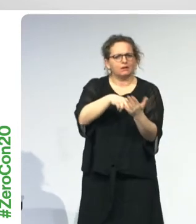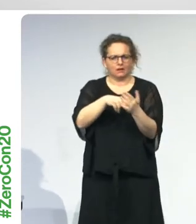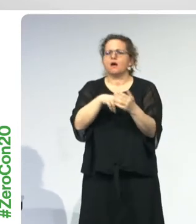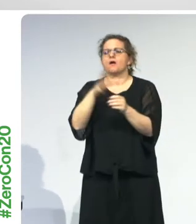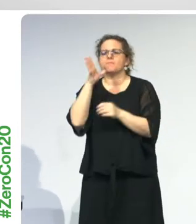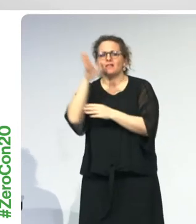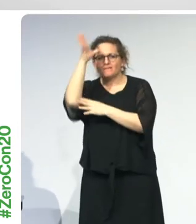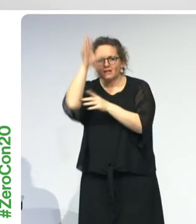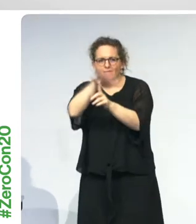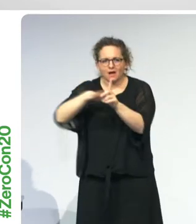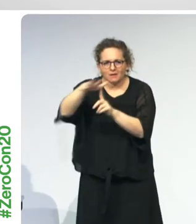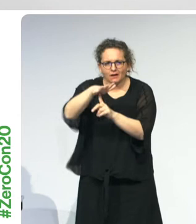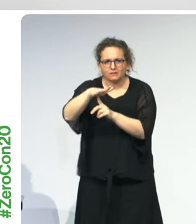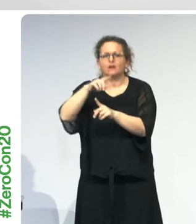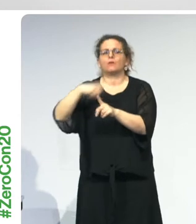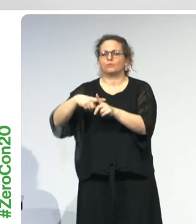child safety.